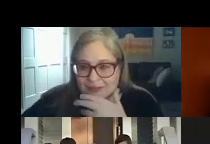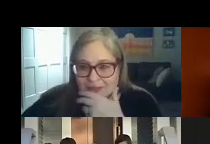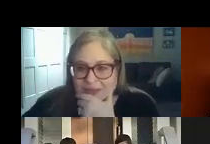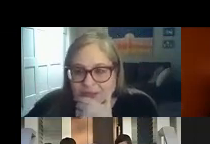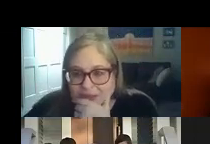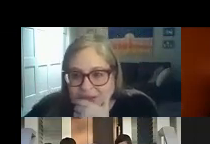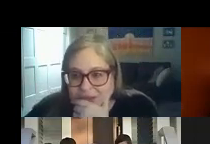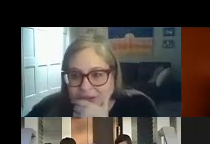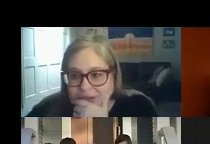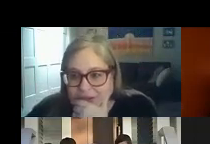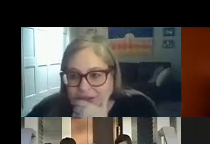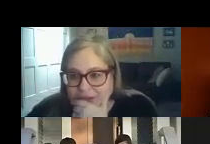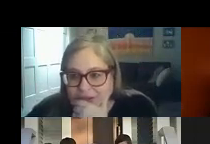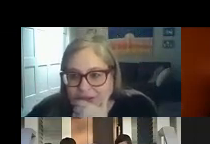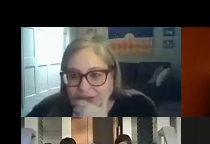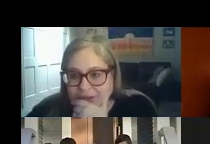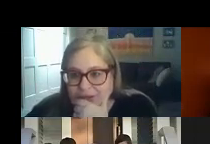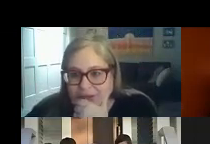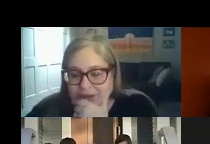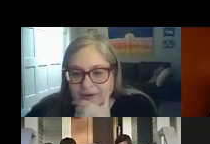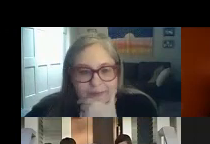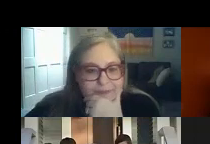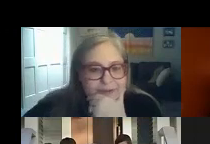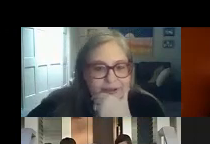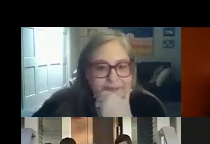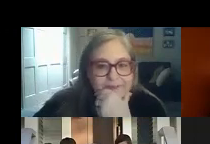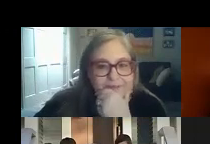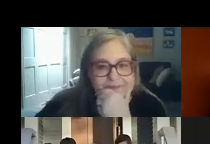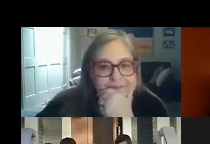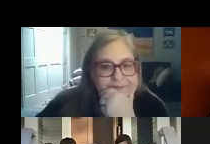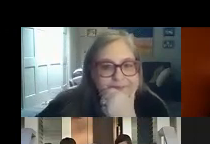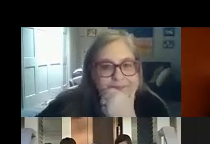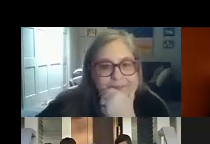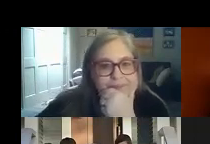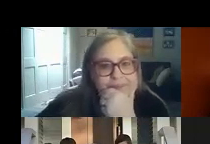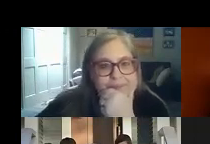so